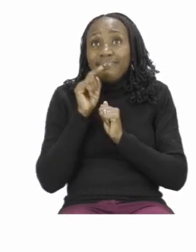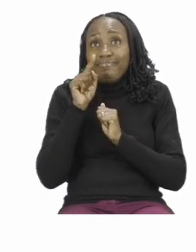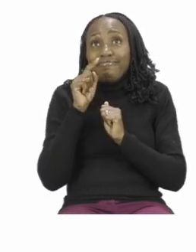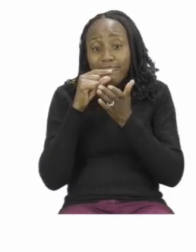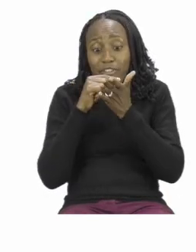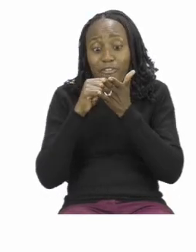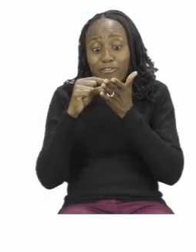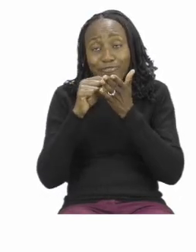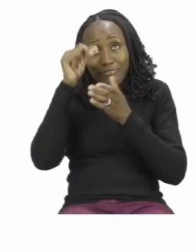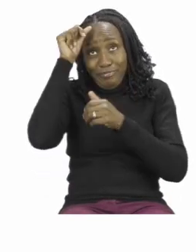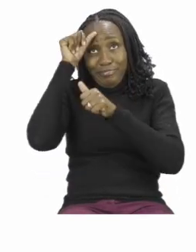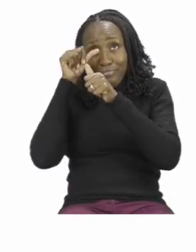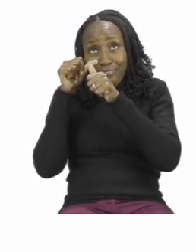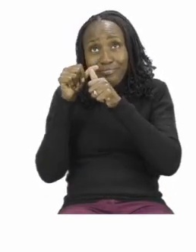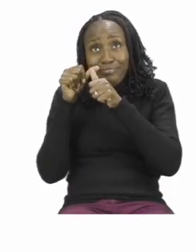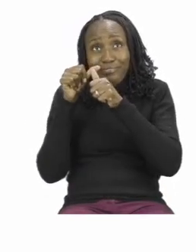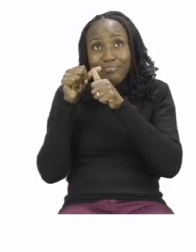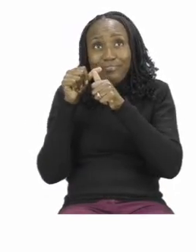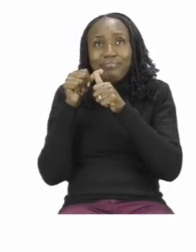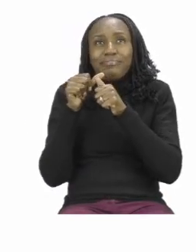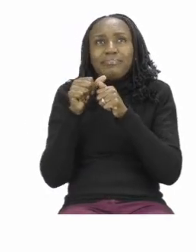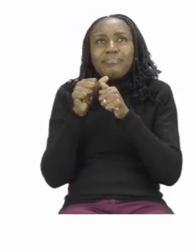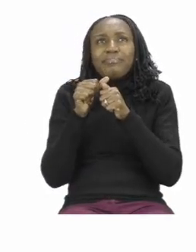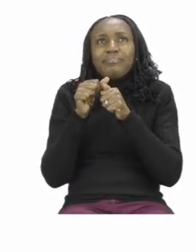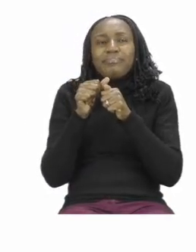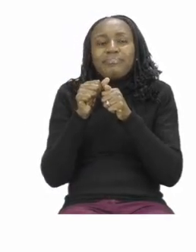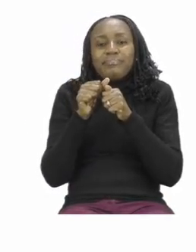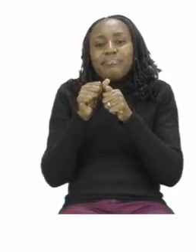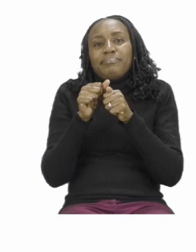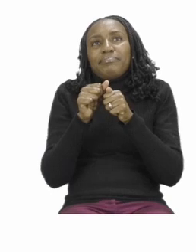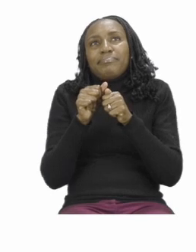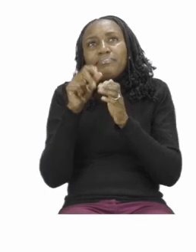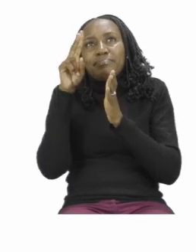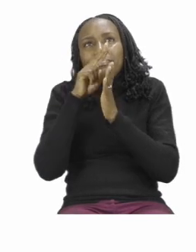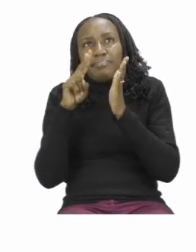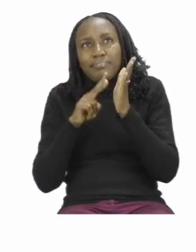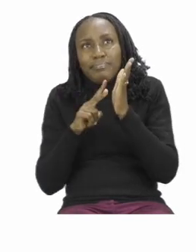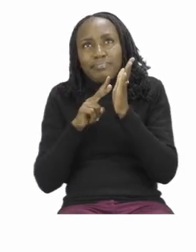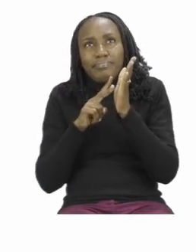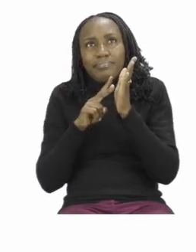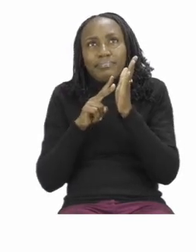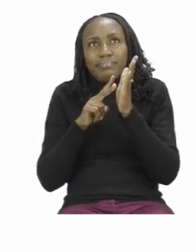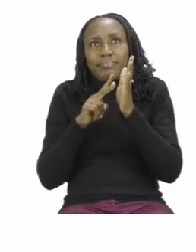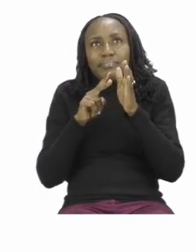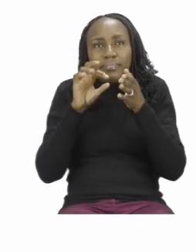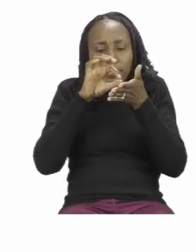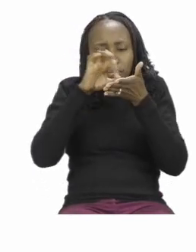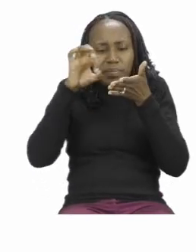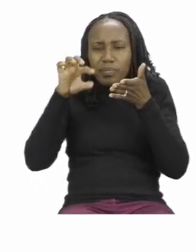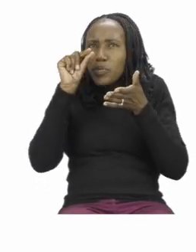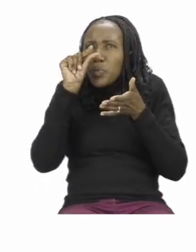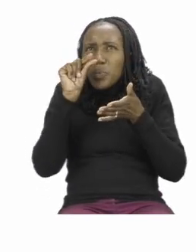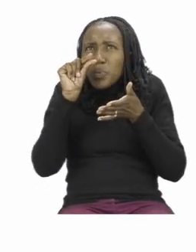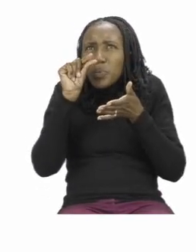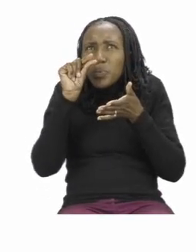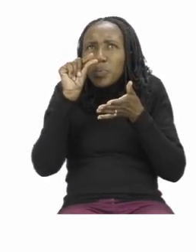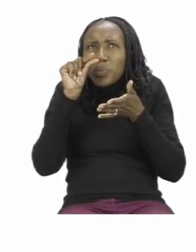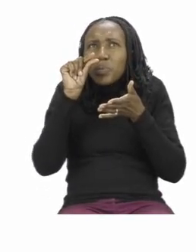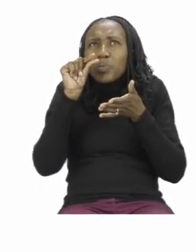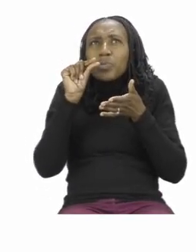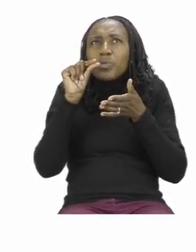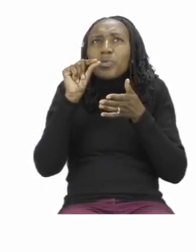will help us. Let's read the words in the word box. We have the words mustard,